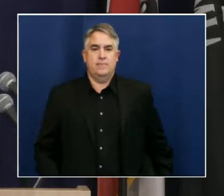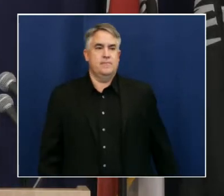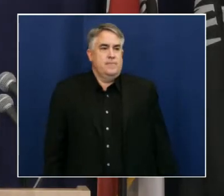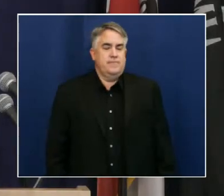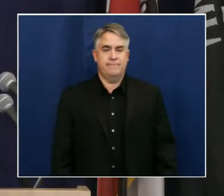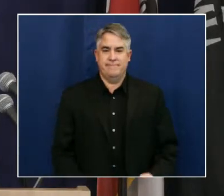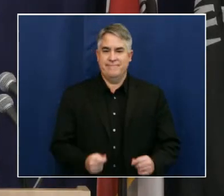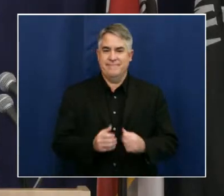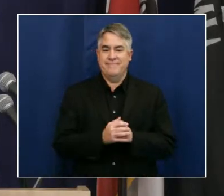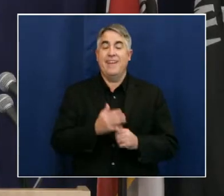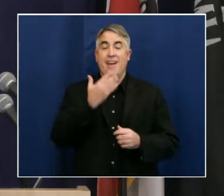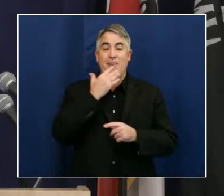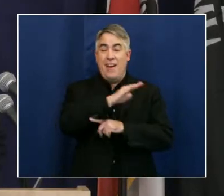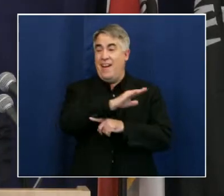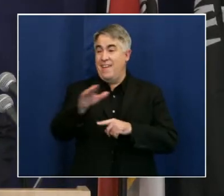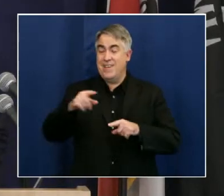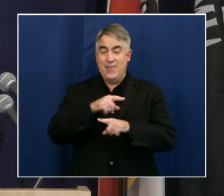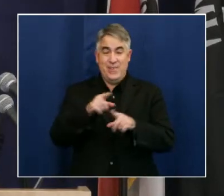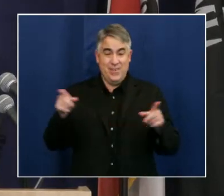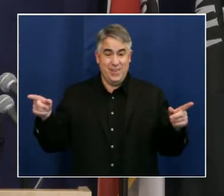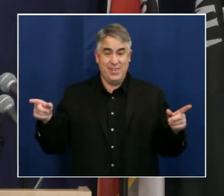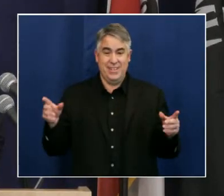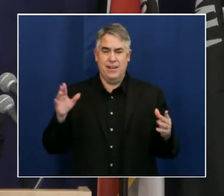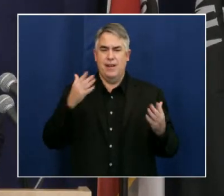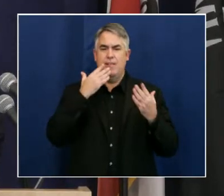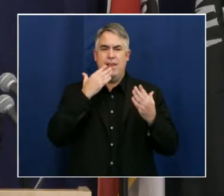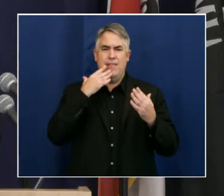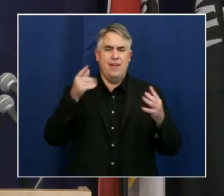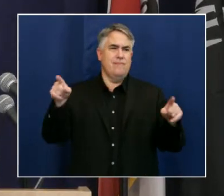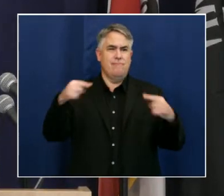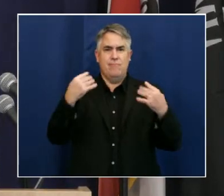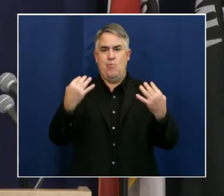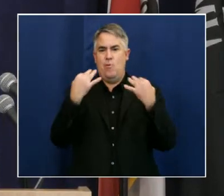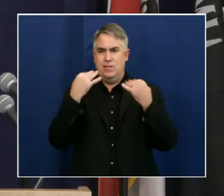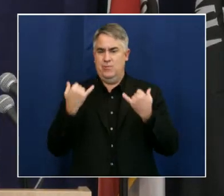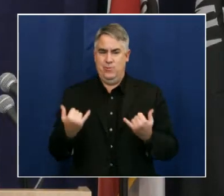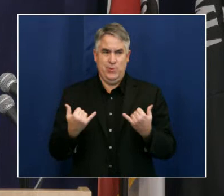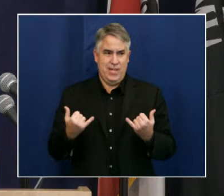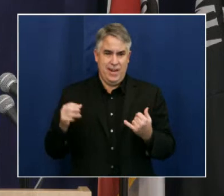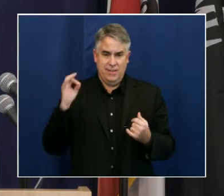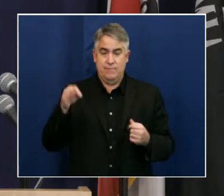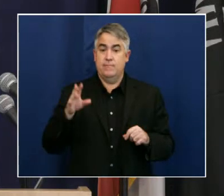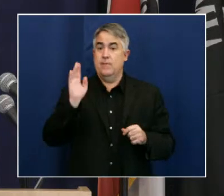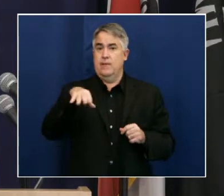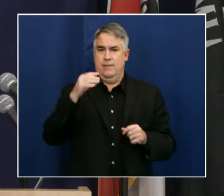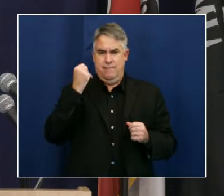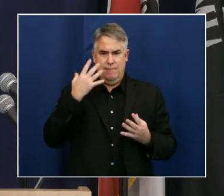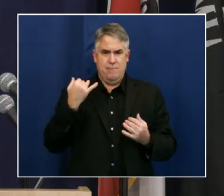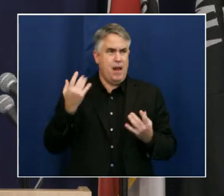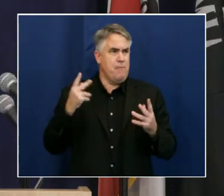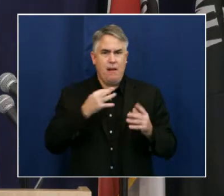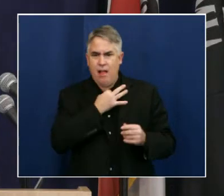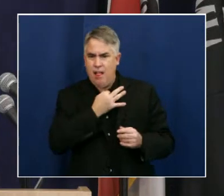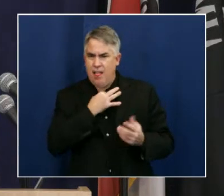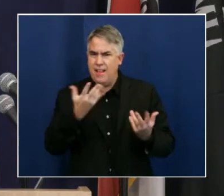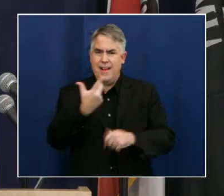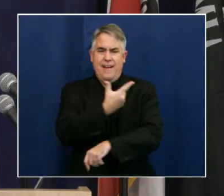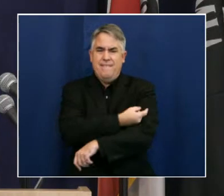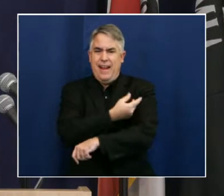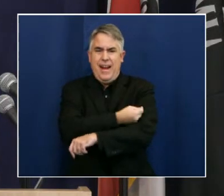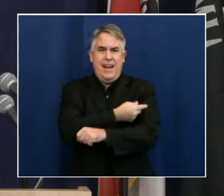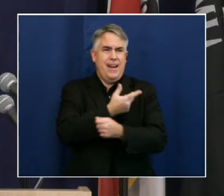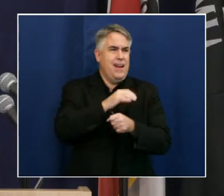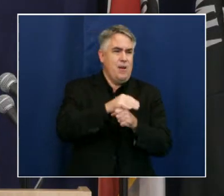Good afternoon. Thank you for joining us. We know that there's a lot of questions and a great deal of interest about vaccines. And although